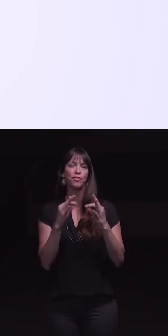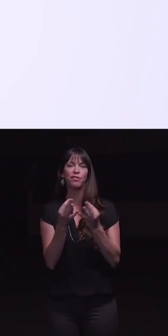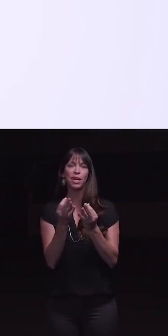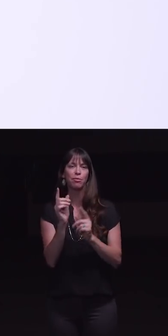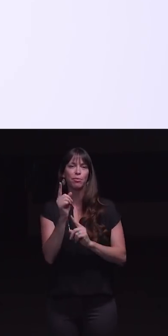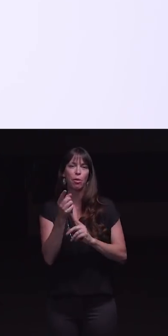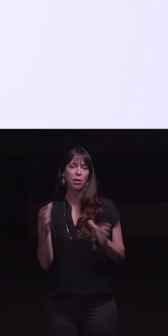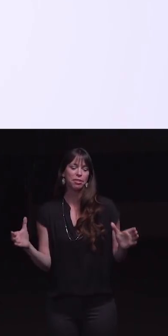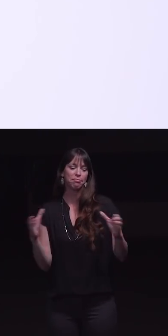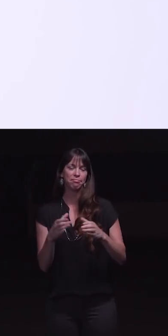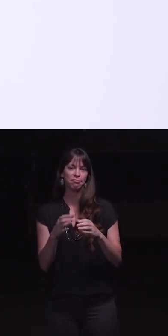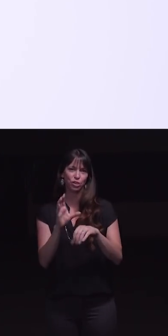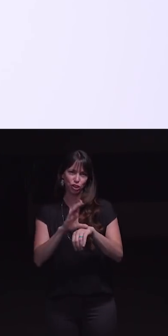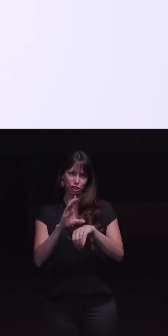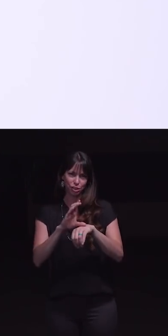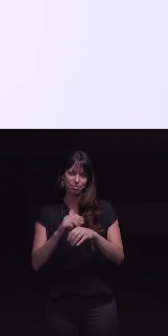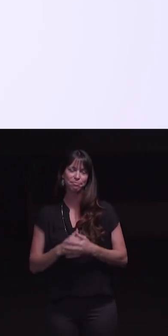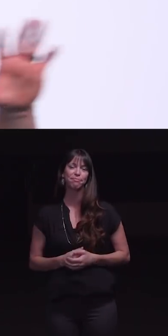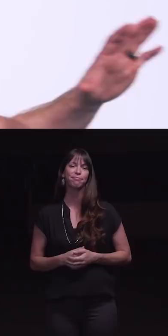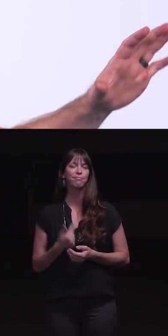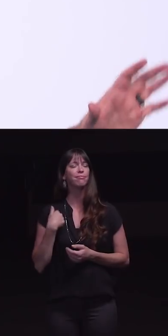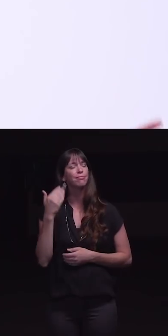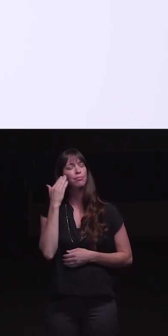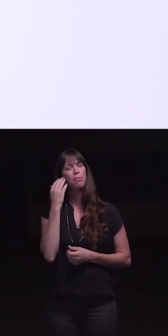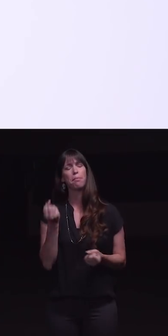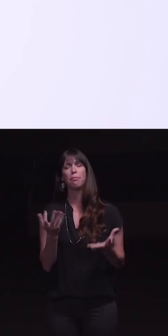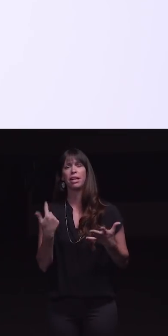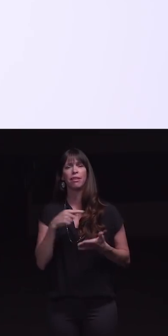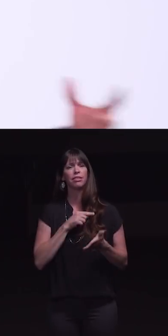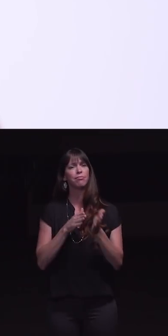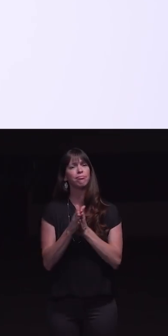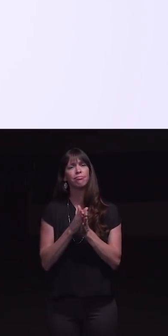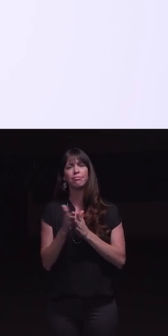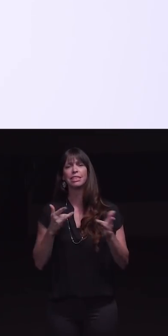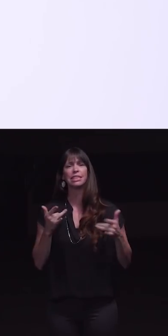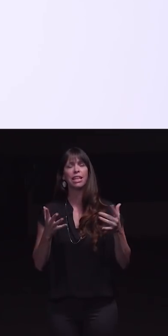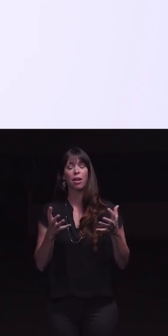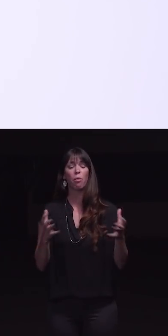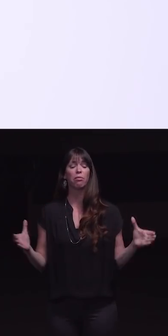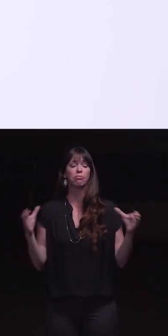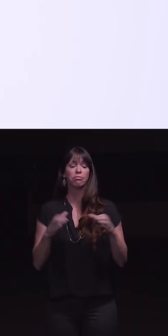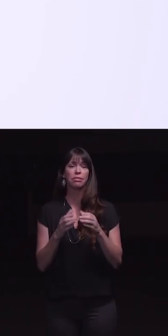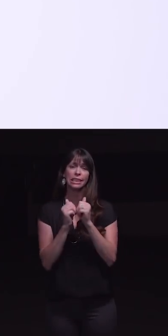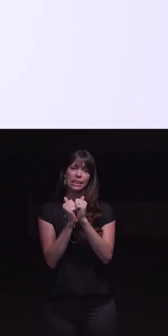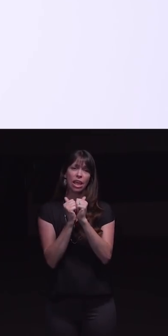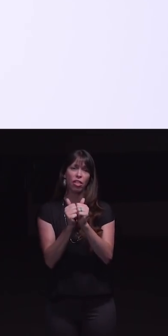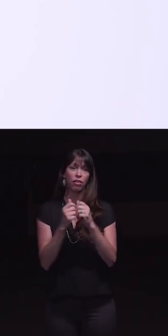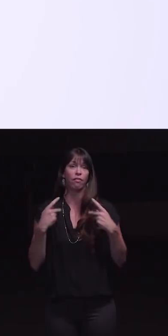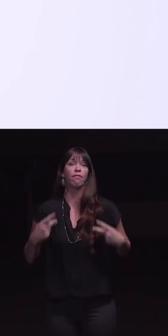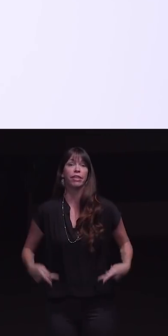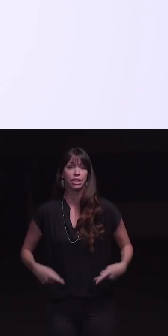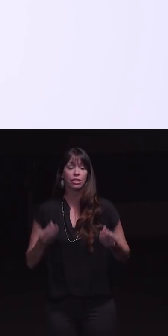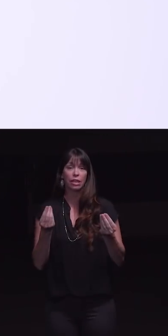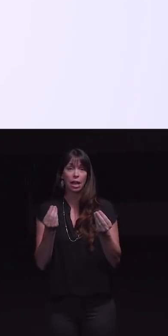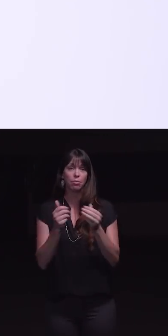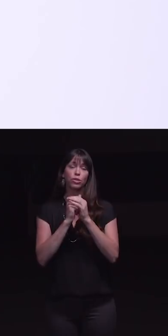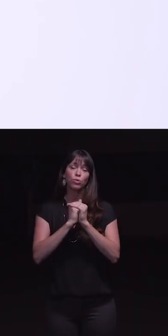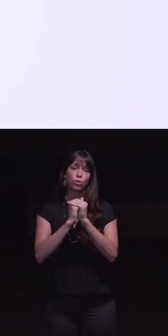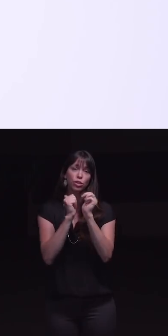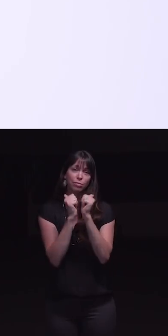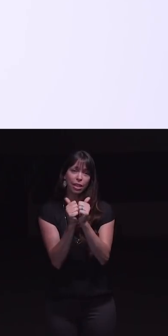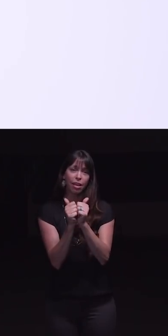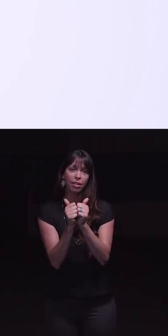you as a church. I know so many of us are anxious to gather back together on our physical campuses to worship. And